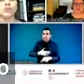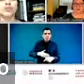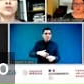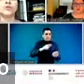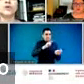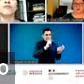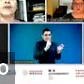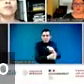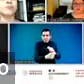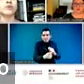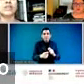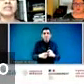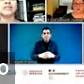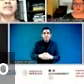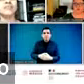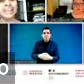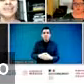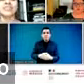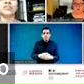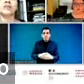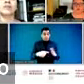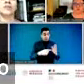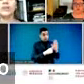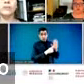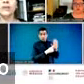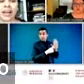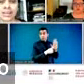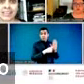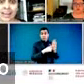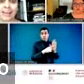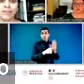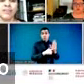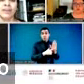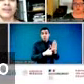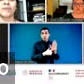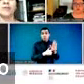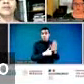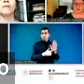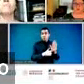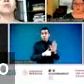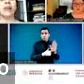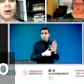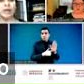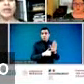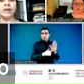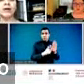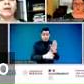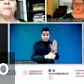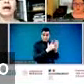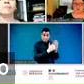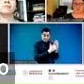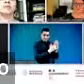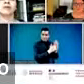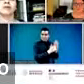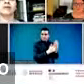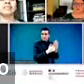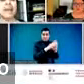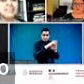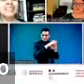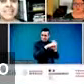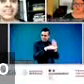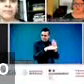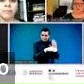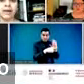approach, you know, a framework that's a gradient, not criminalizing everything, but allowing perhaps